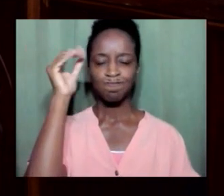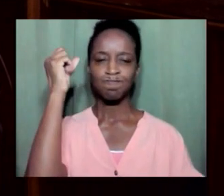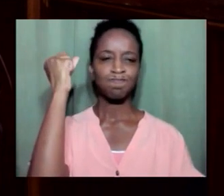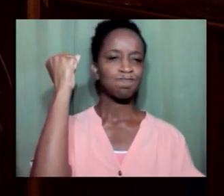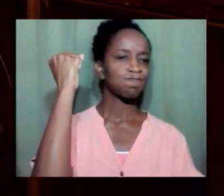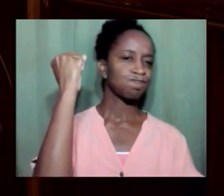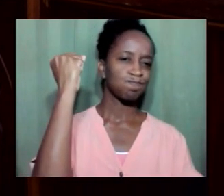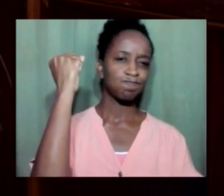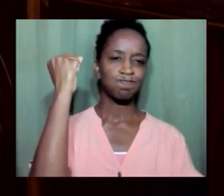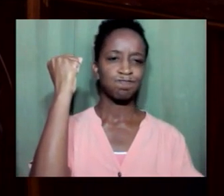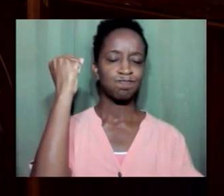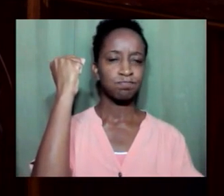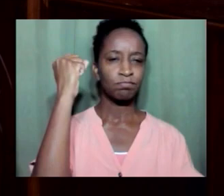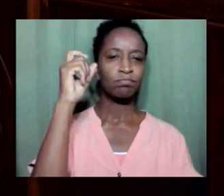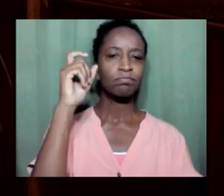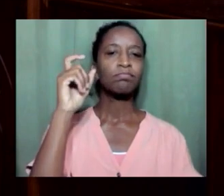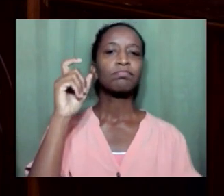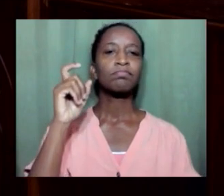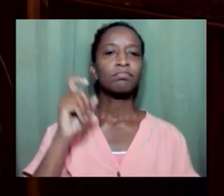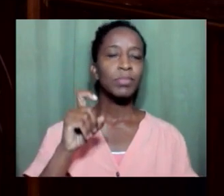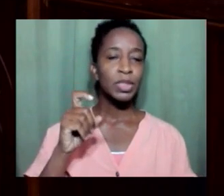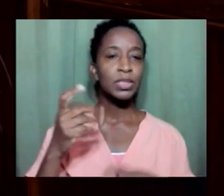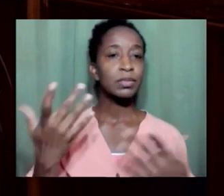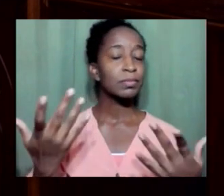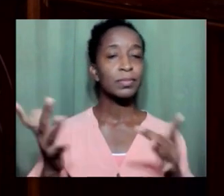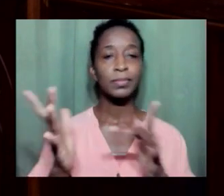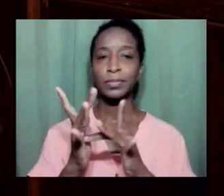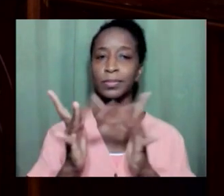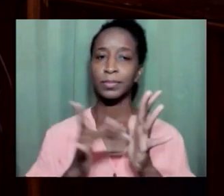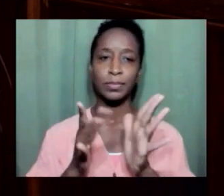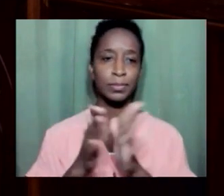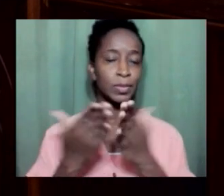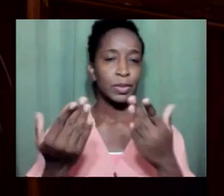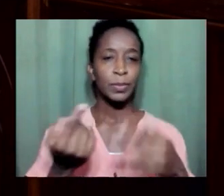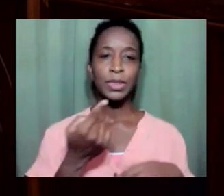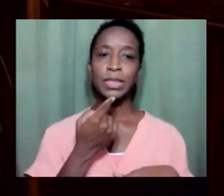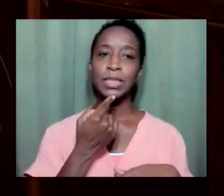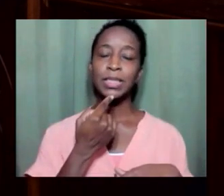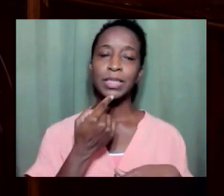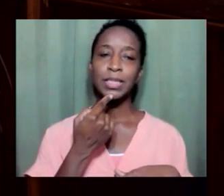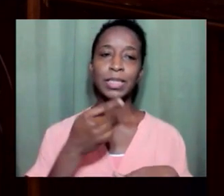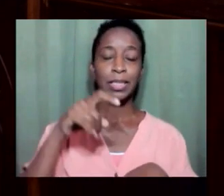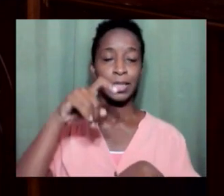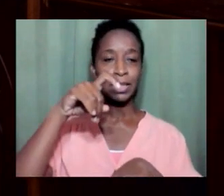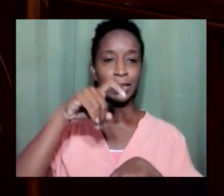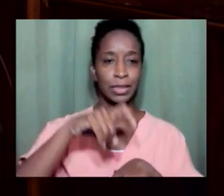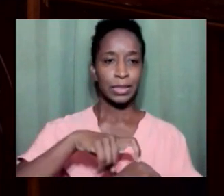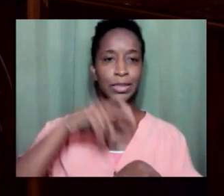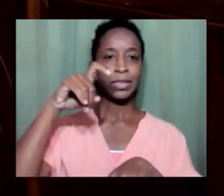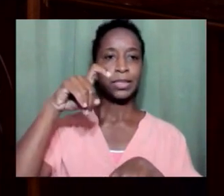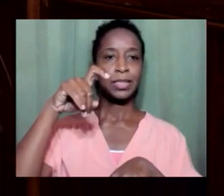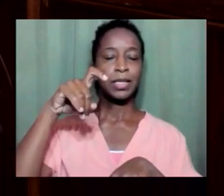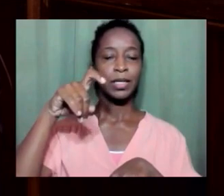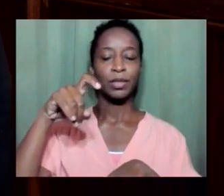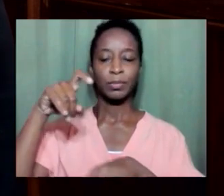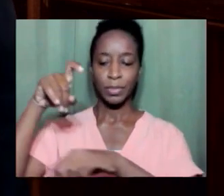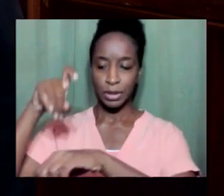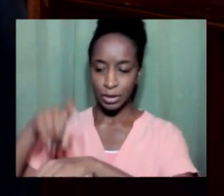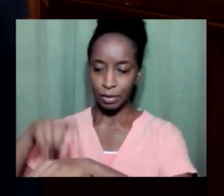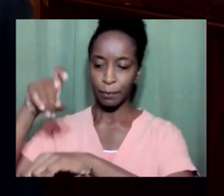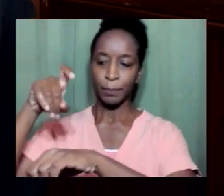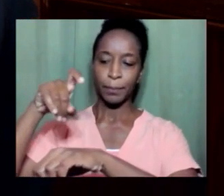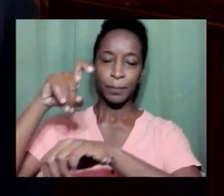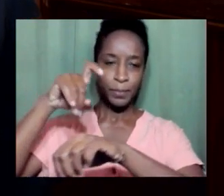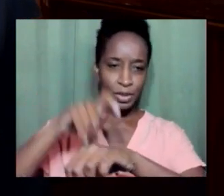must build. For the Bible teaches us in Ecclesiastes that there is a time and season for everything. The truth